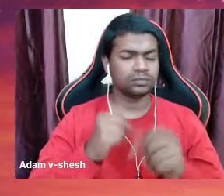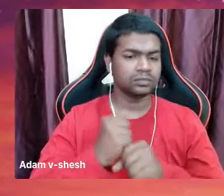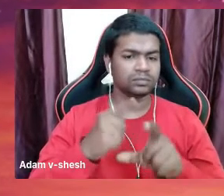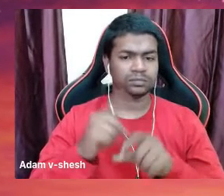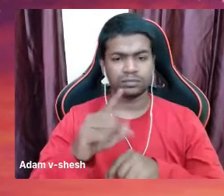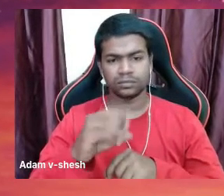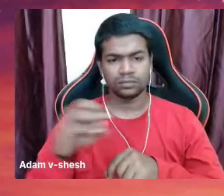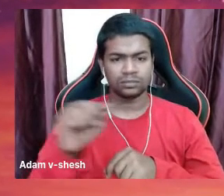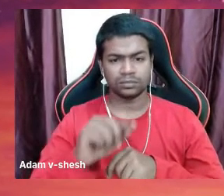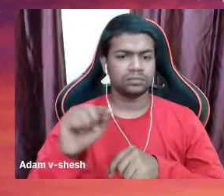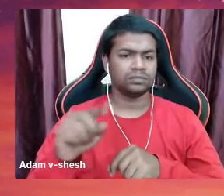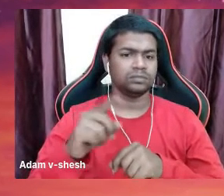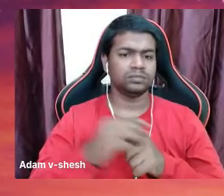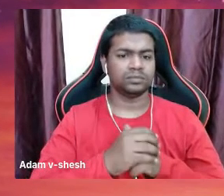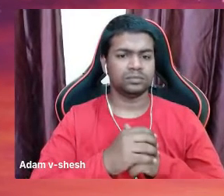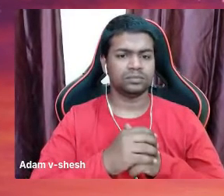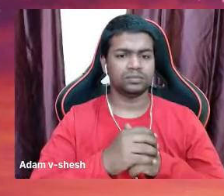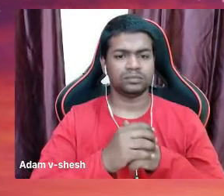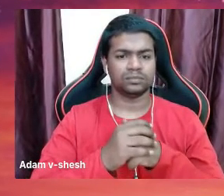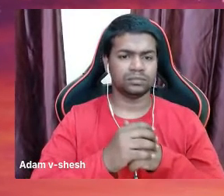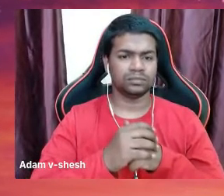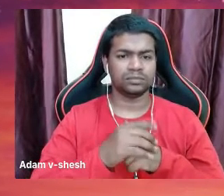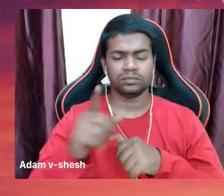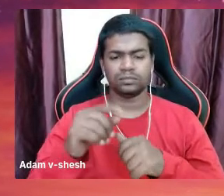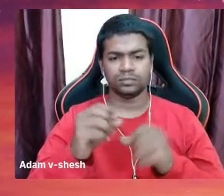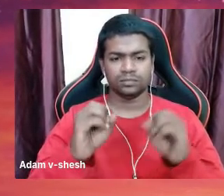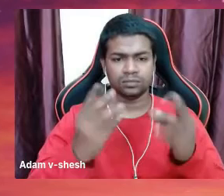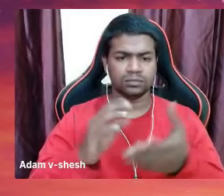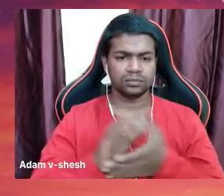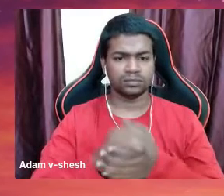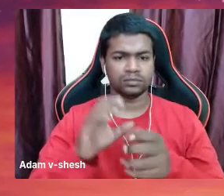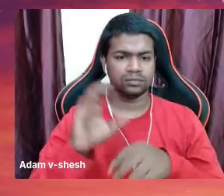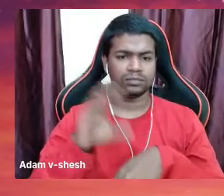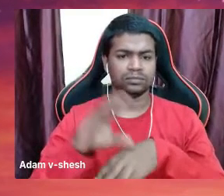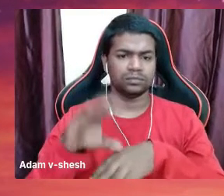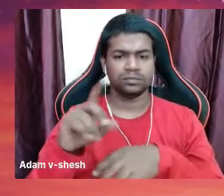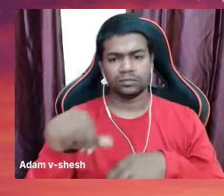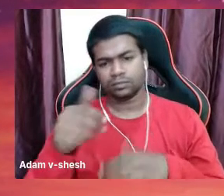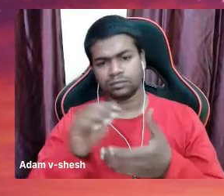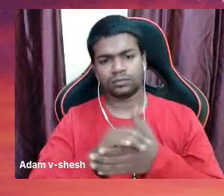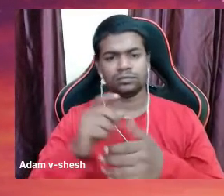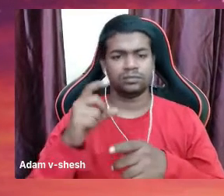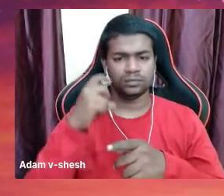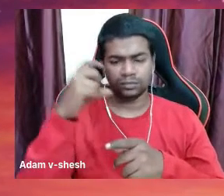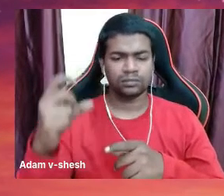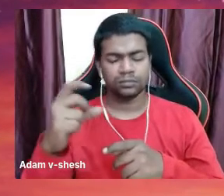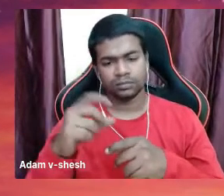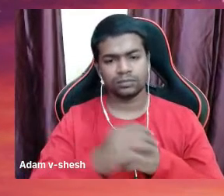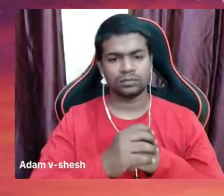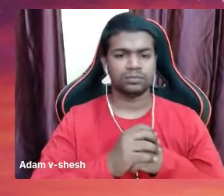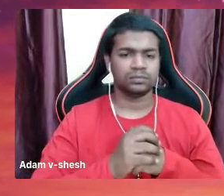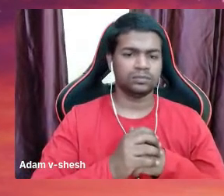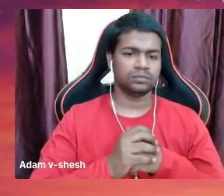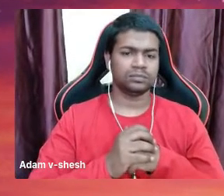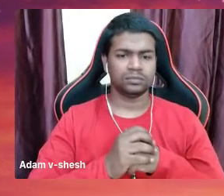100% of their gains back into the startups of their friends or their startups of their friend's friend or their cousin, etc. We are